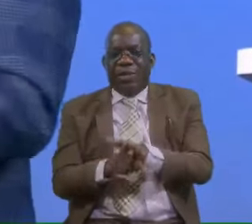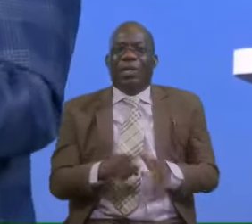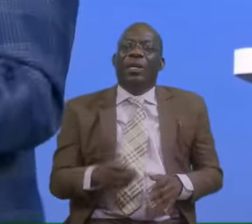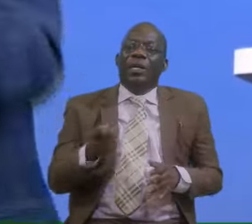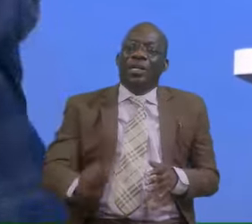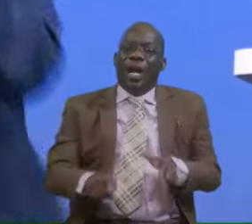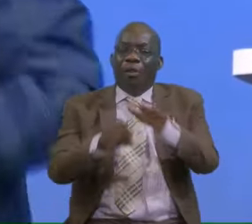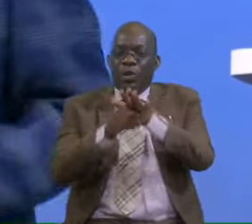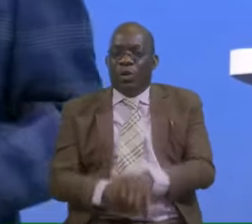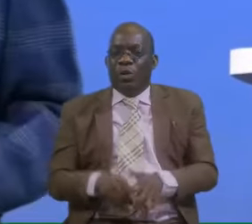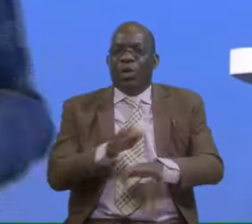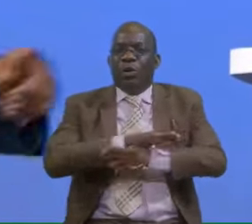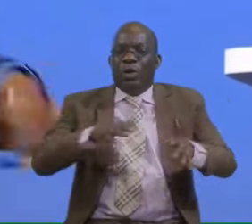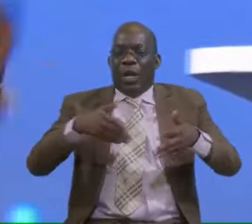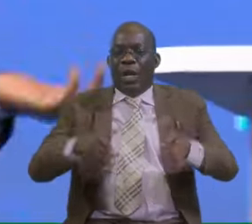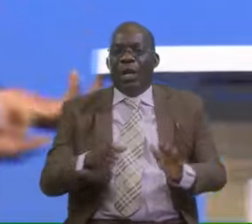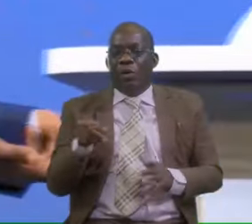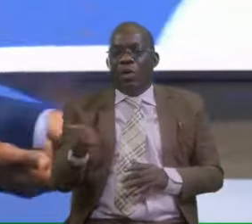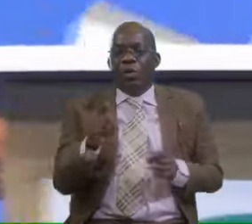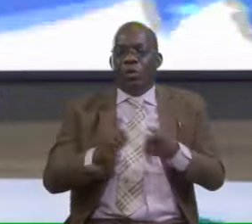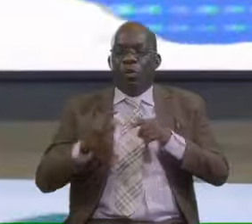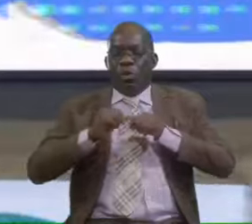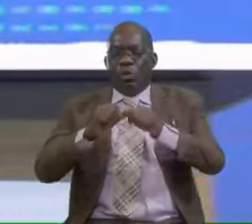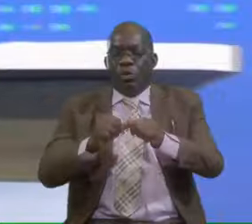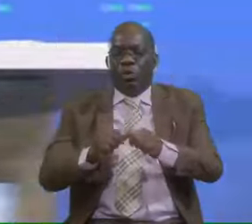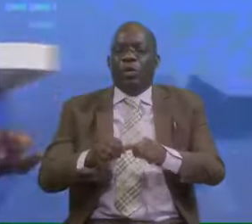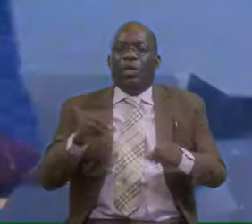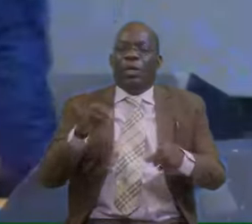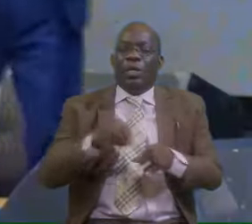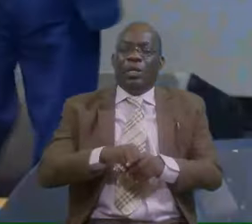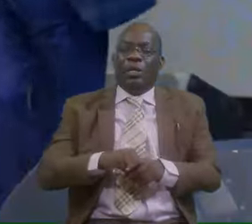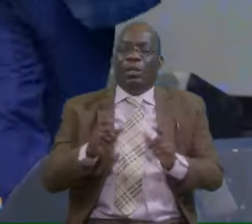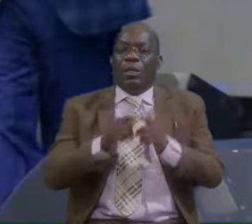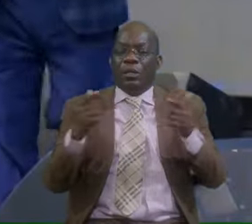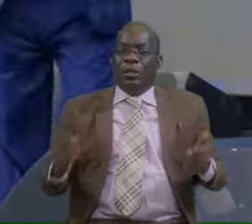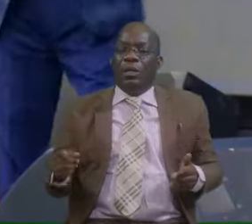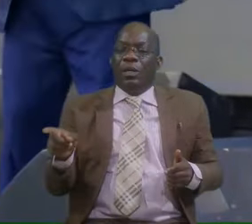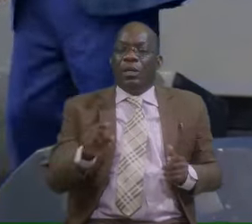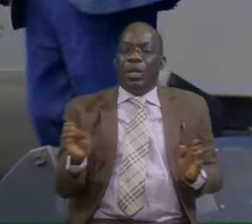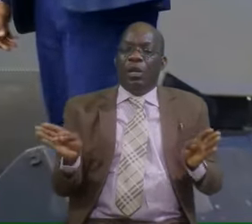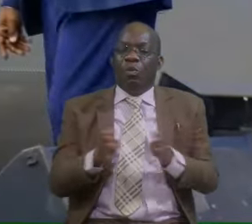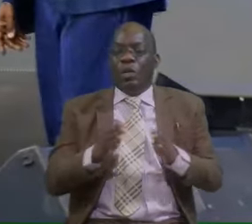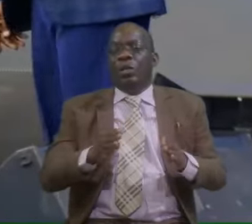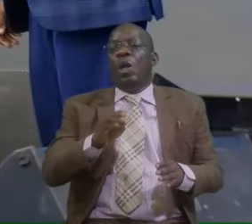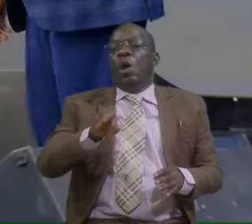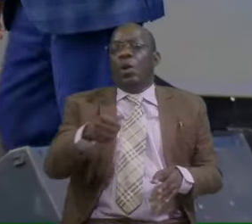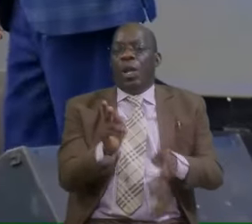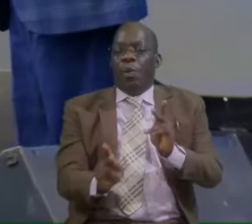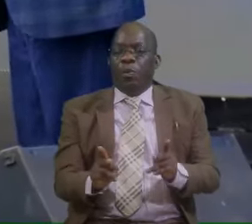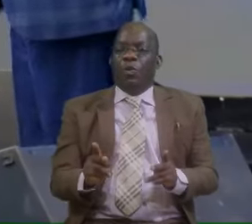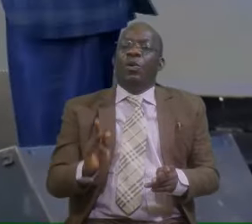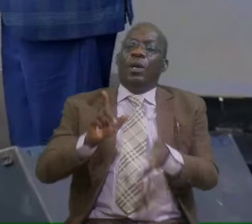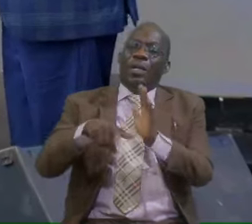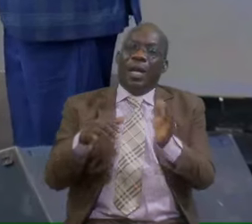them to move on and to move forward. And they also, they afflict other people. Eventually, that